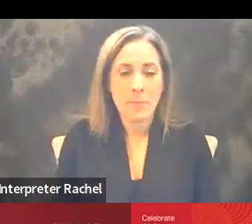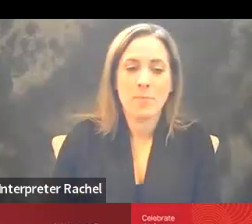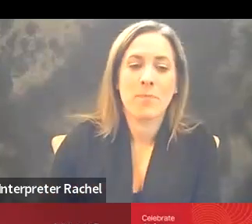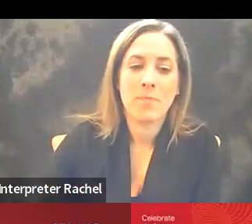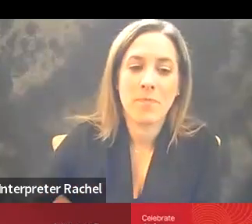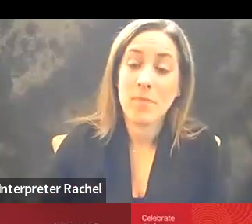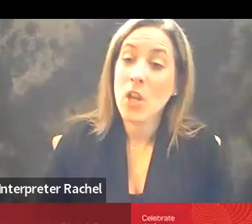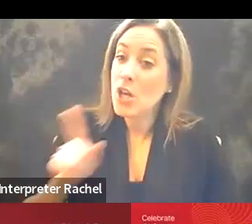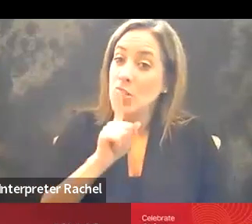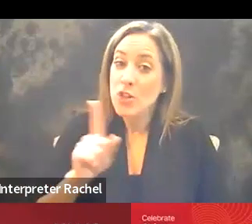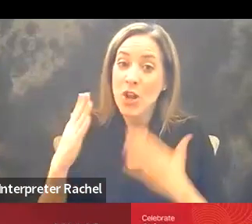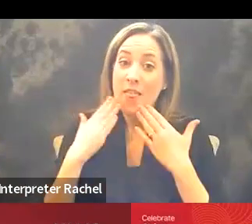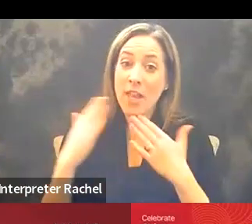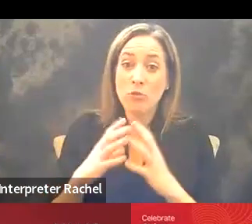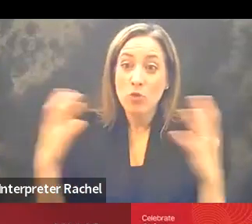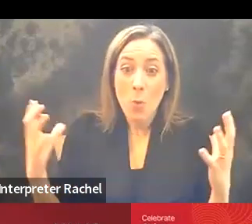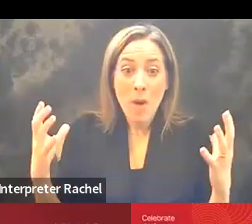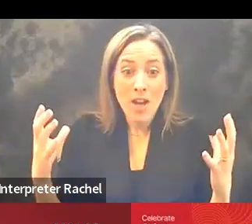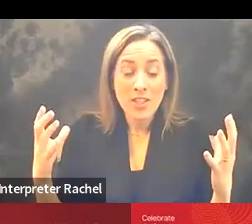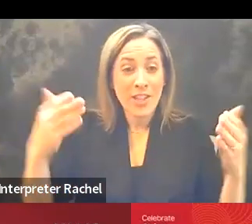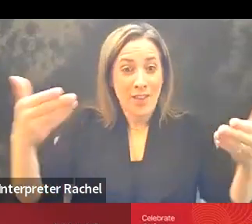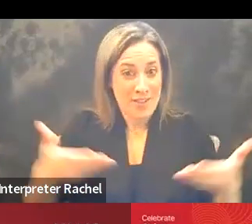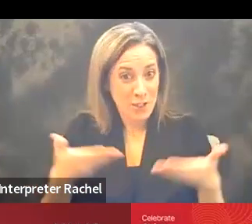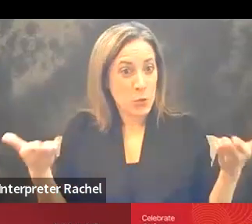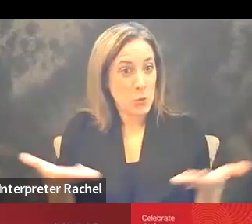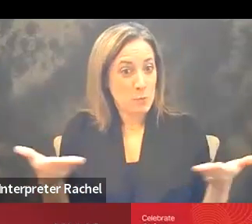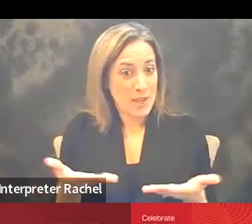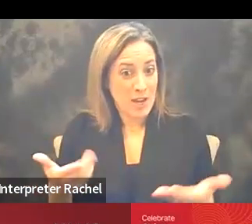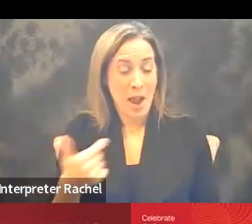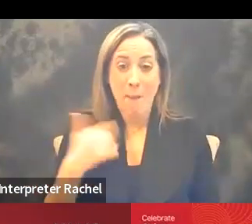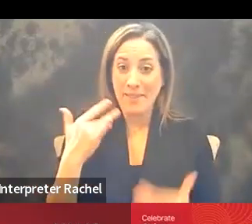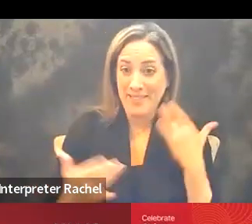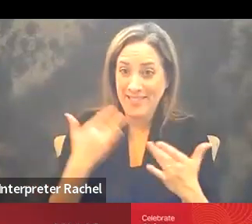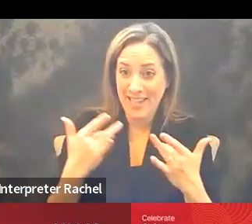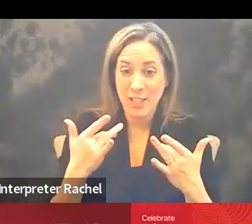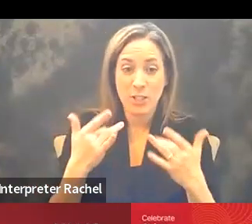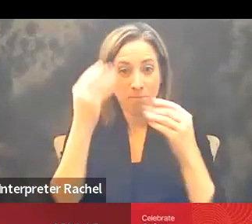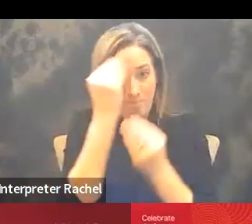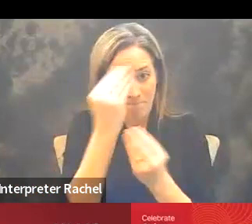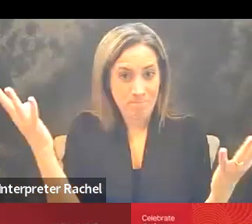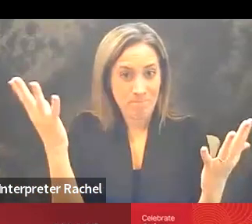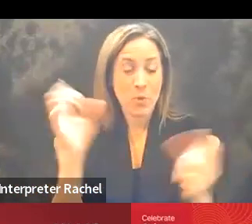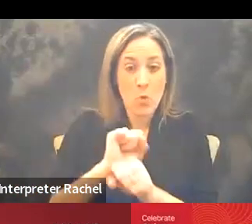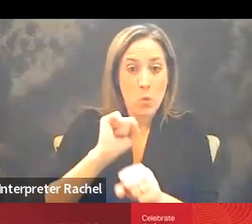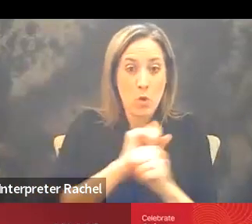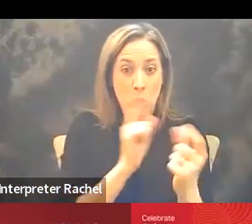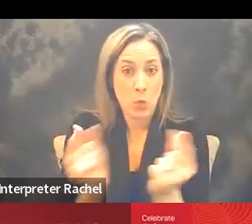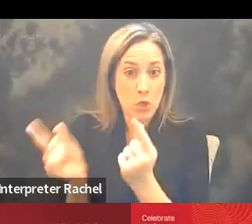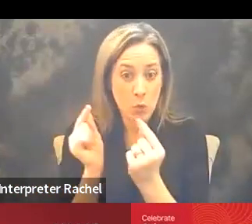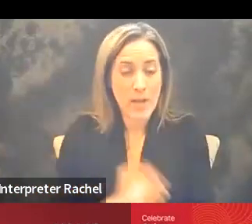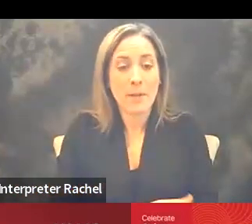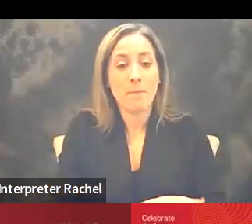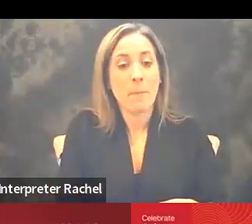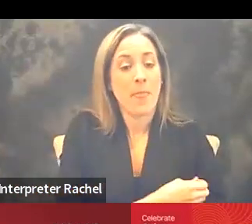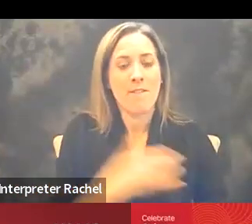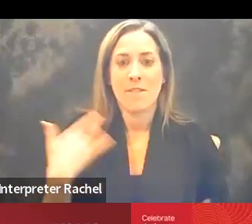Sure. Well, thank you so much to all of you for the invitation to be here. I am excited to share some of the work that we're doing, and I'm really